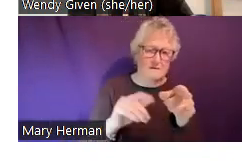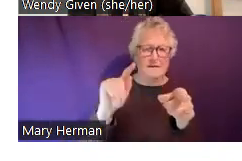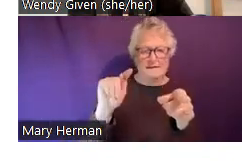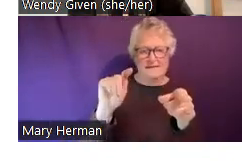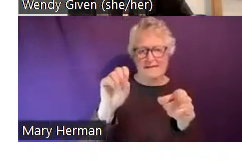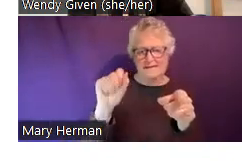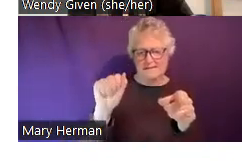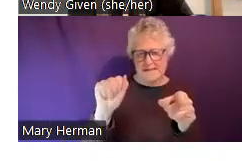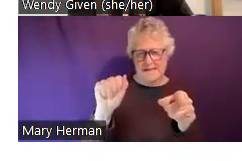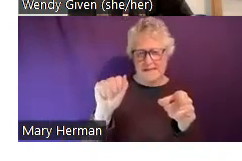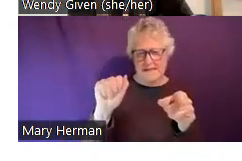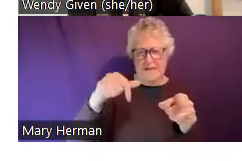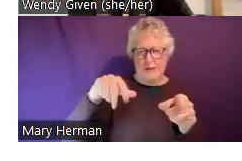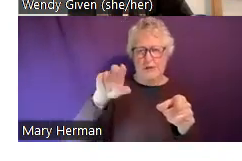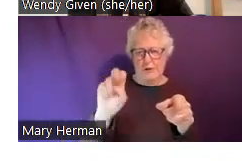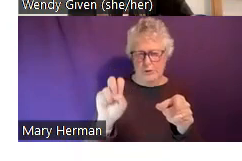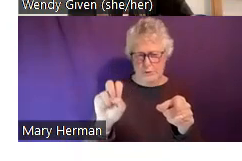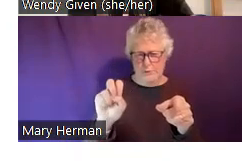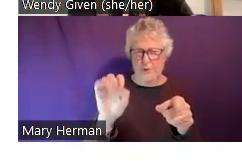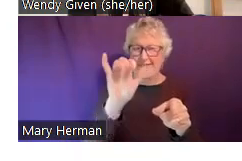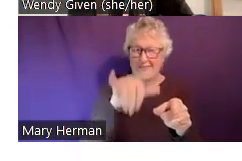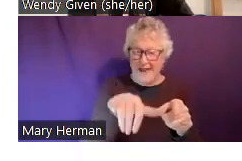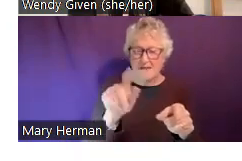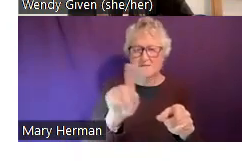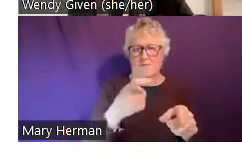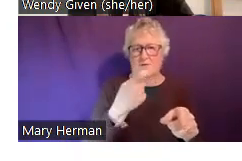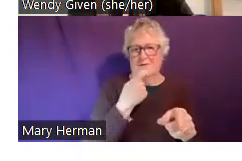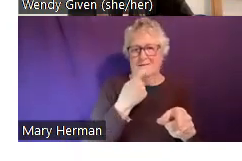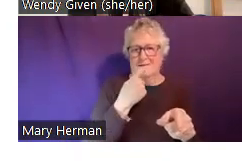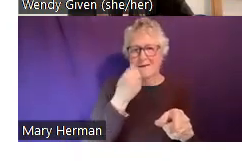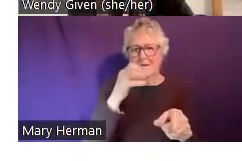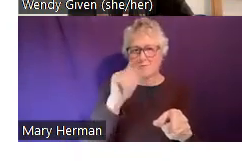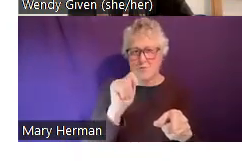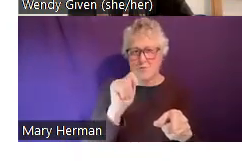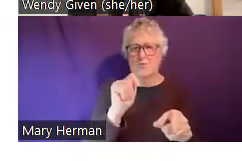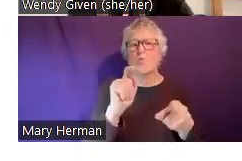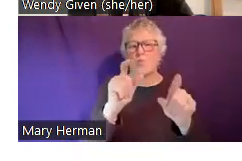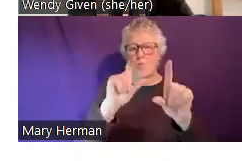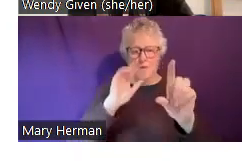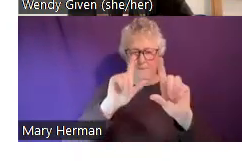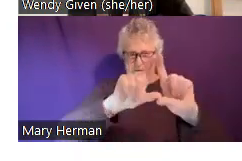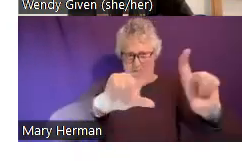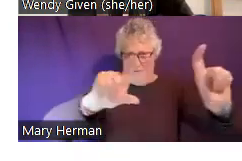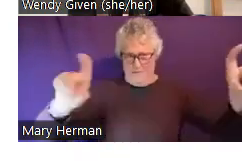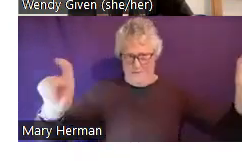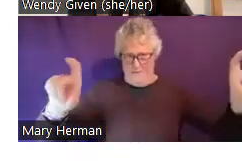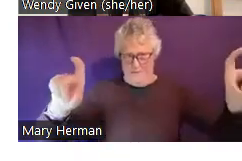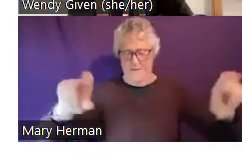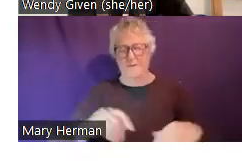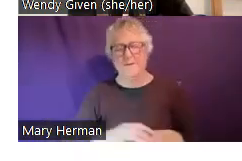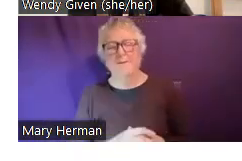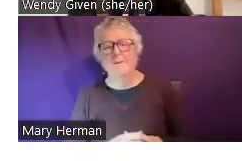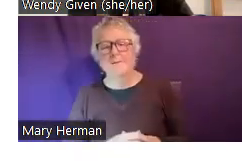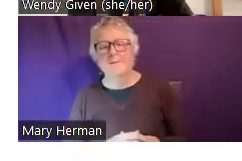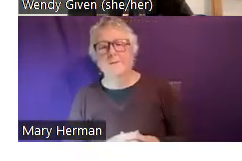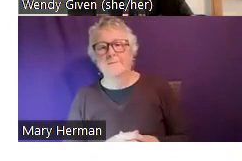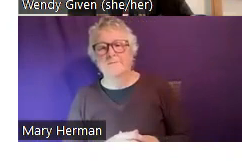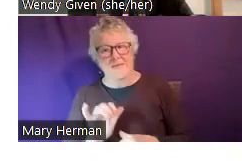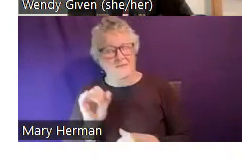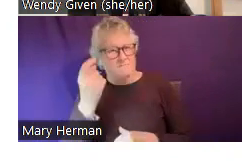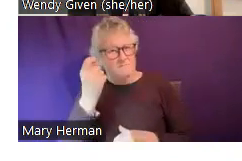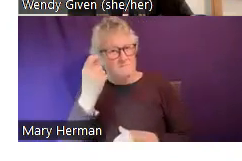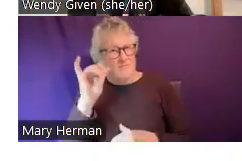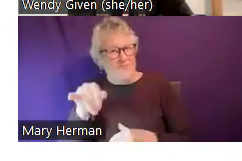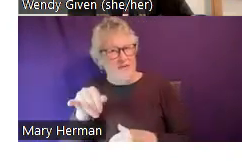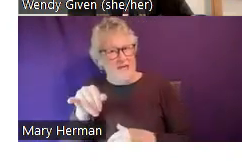the glass art works will be. That RFQ call ends tomorrow.